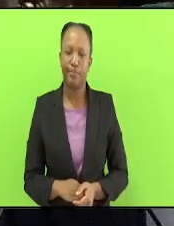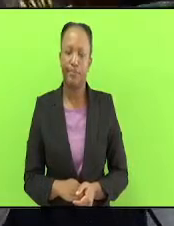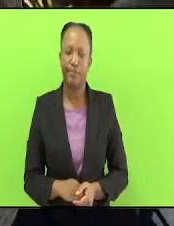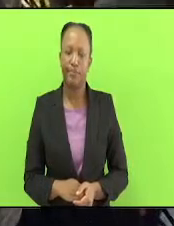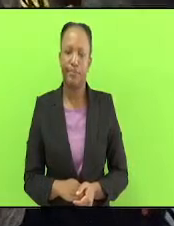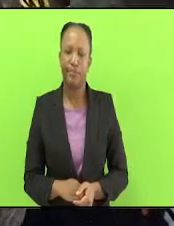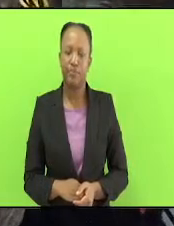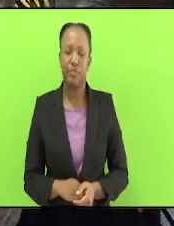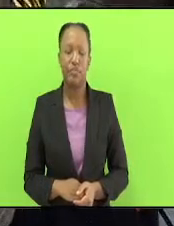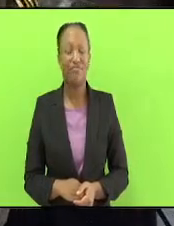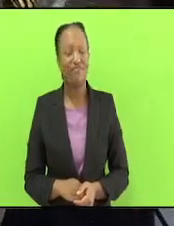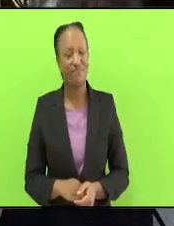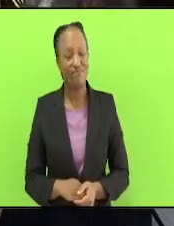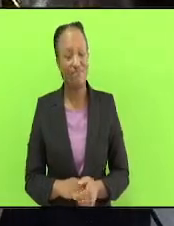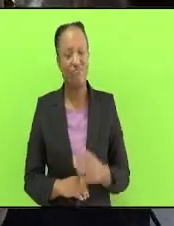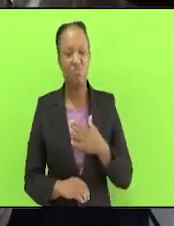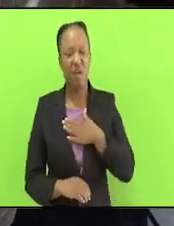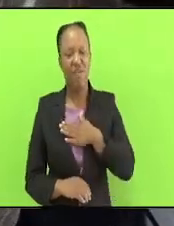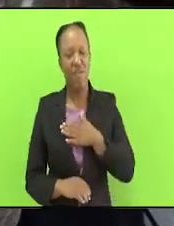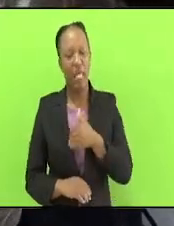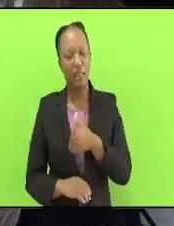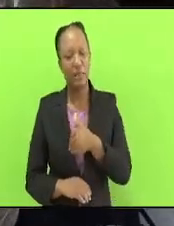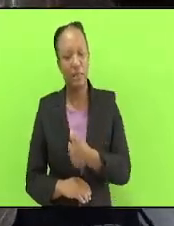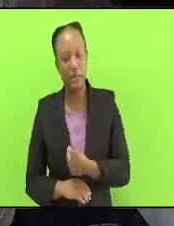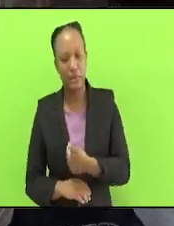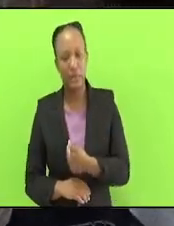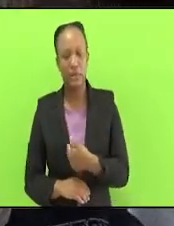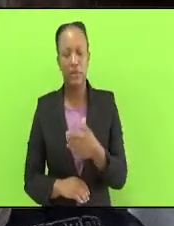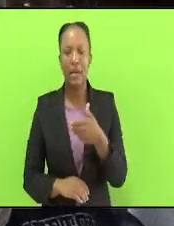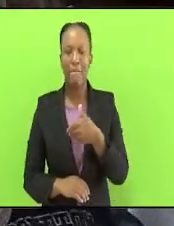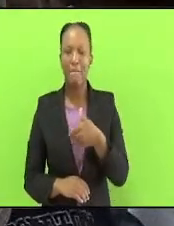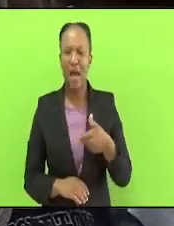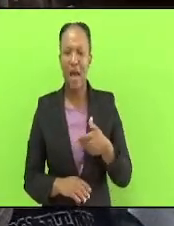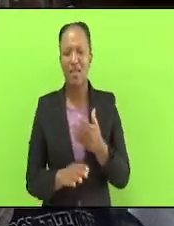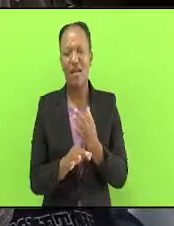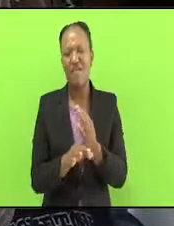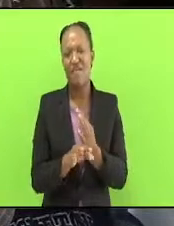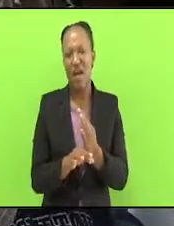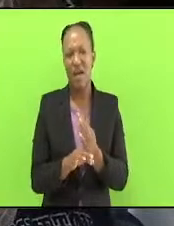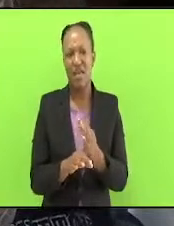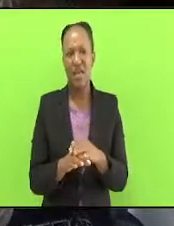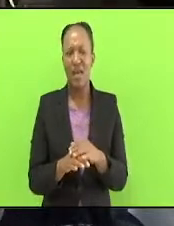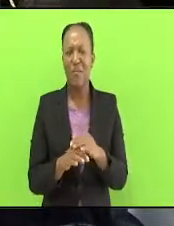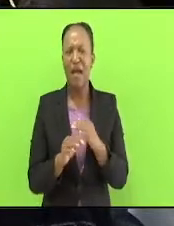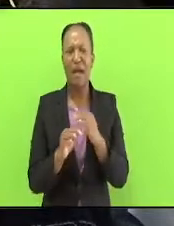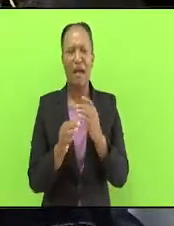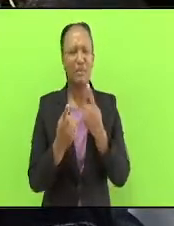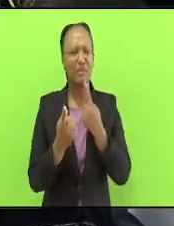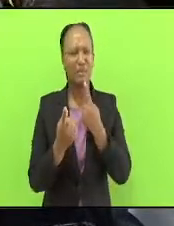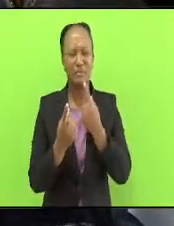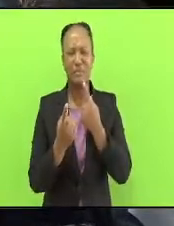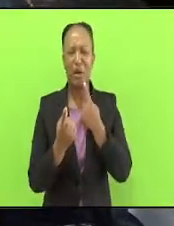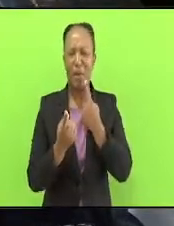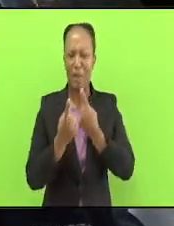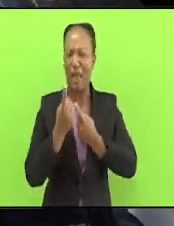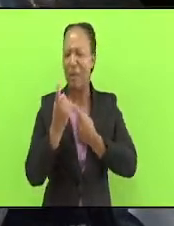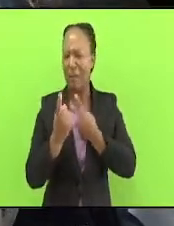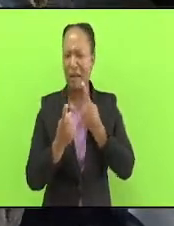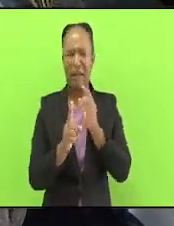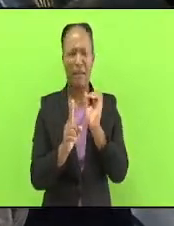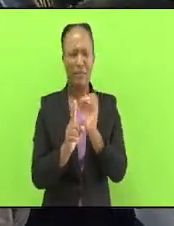thing e re utlwisa botlhoko. Batsadi ha re tsoga phakela ba re bolela dipuo tse di utlwisang botlhoko because